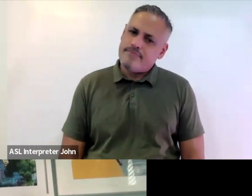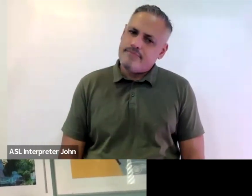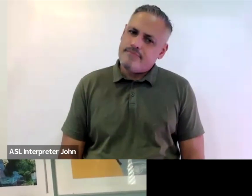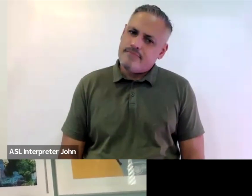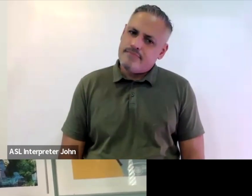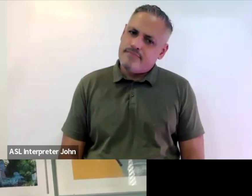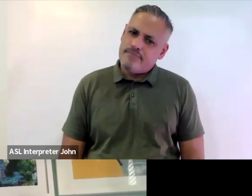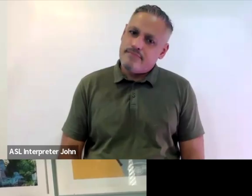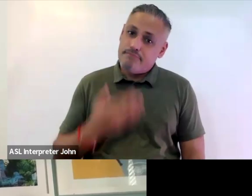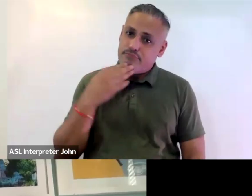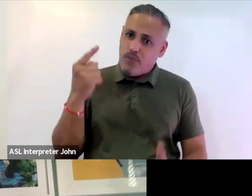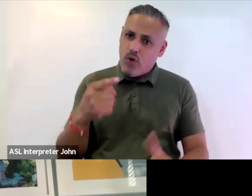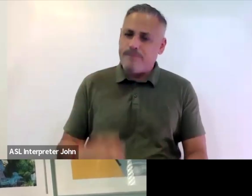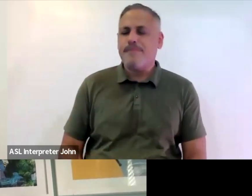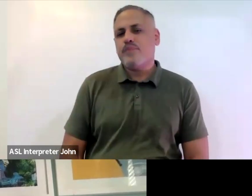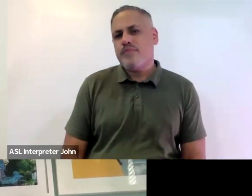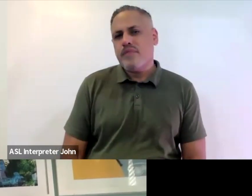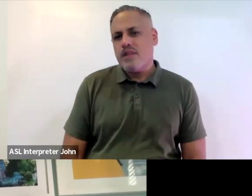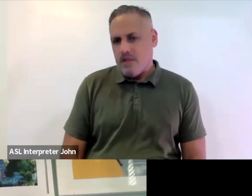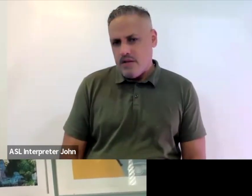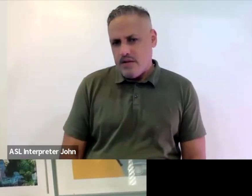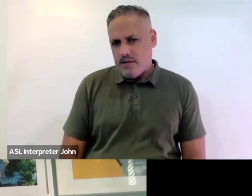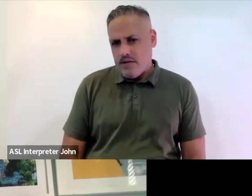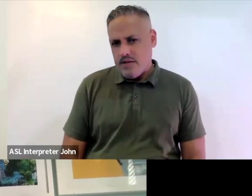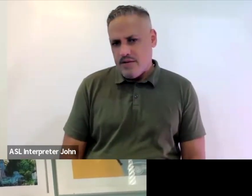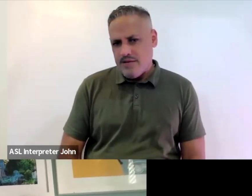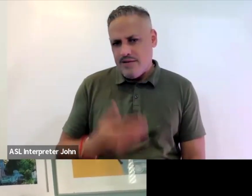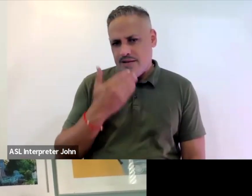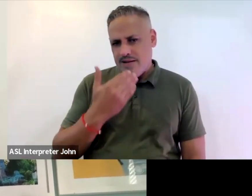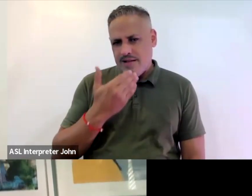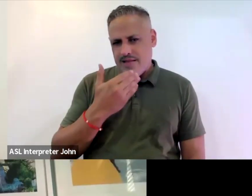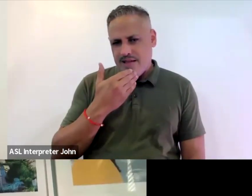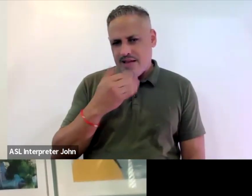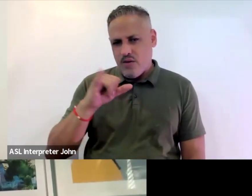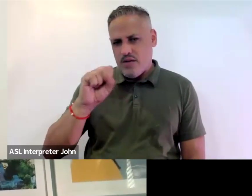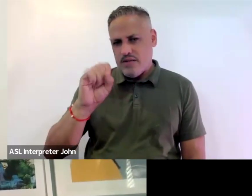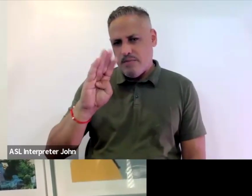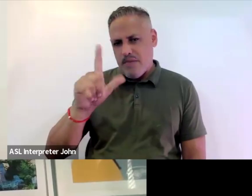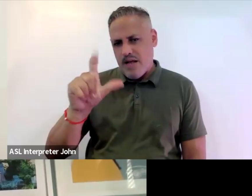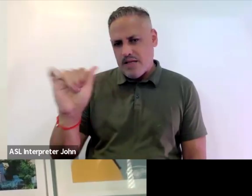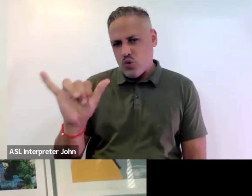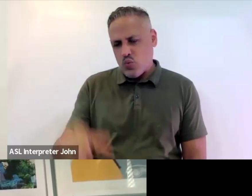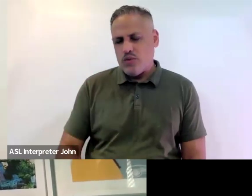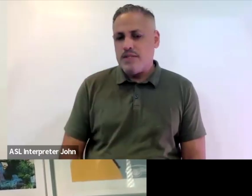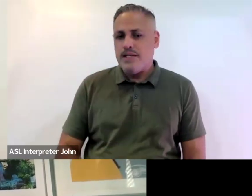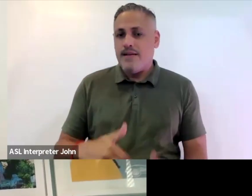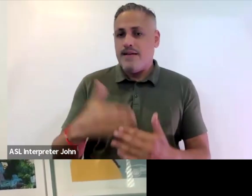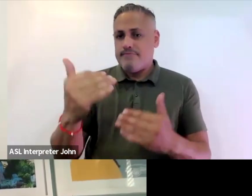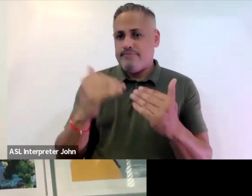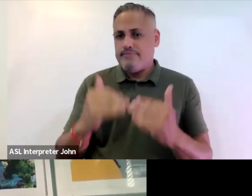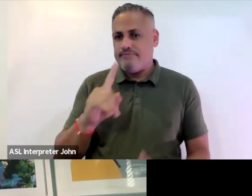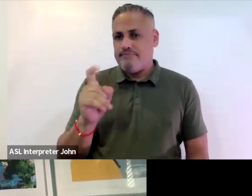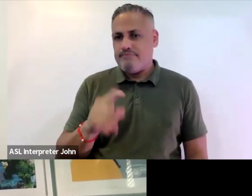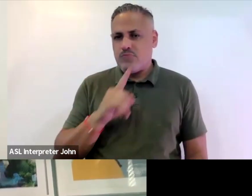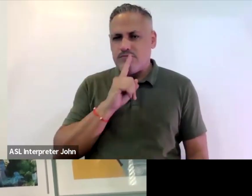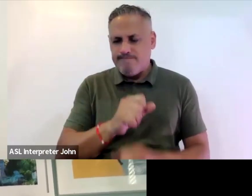That is a great point. So, and a thank you from Isabella as well. Next question, really on people's